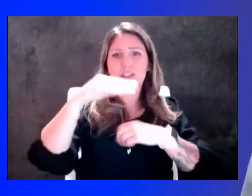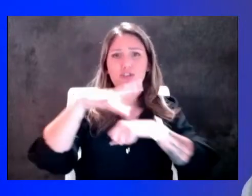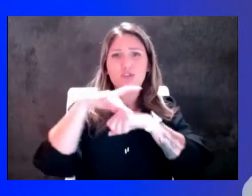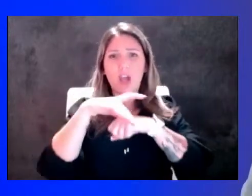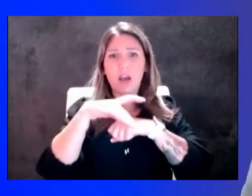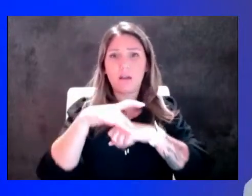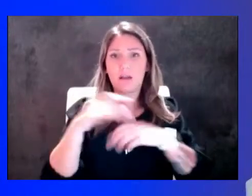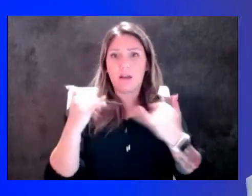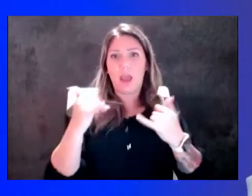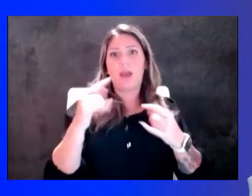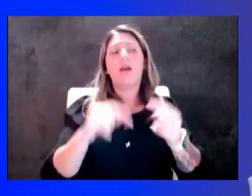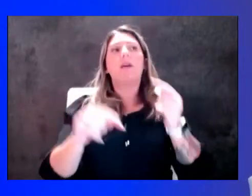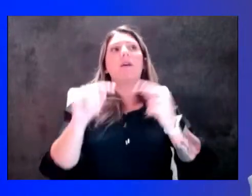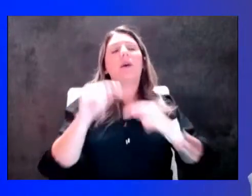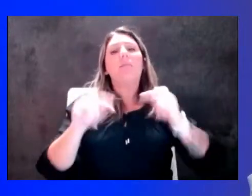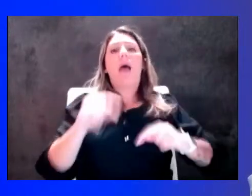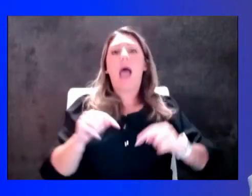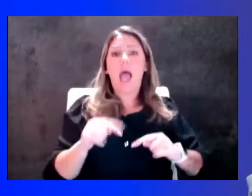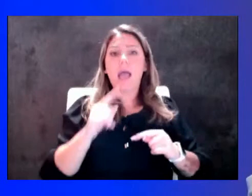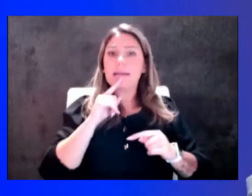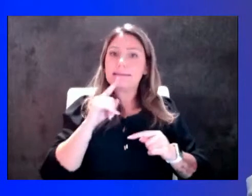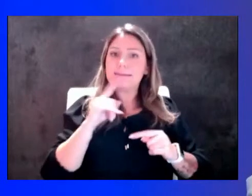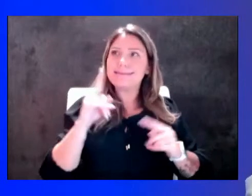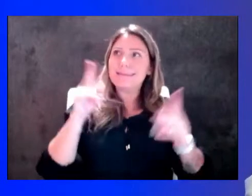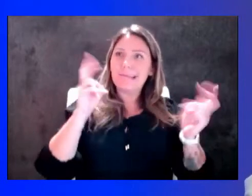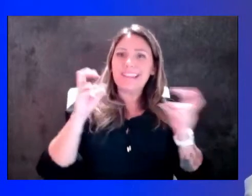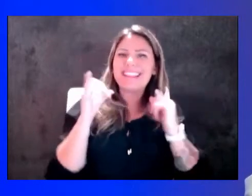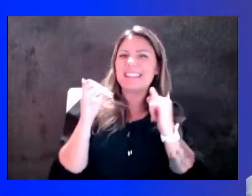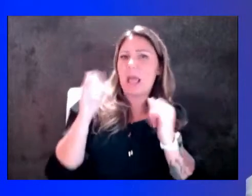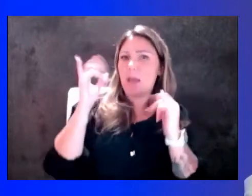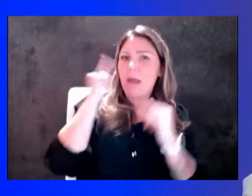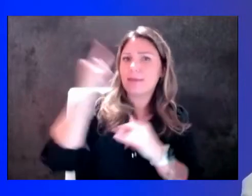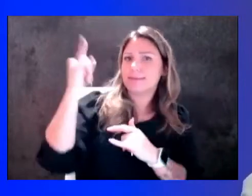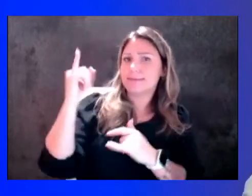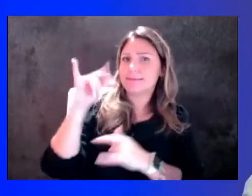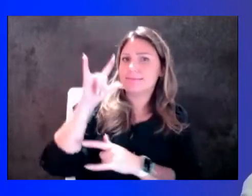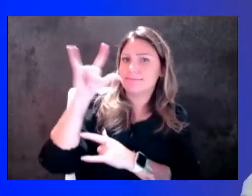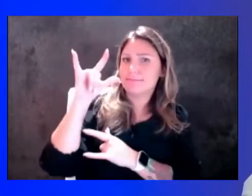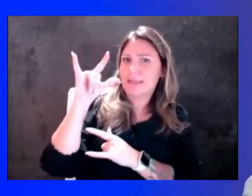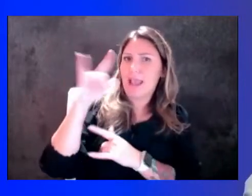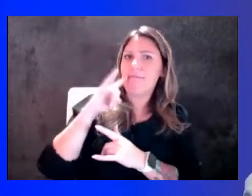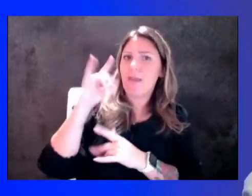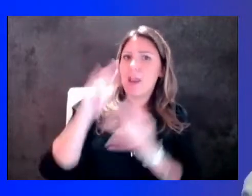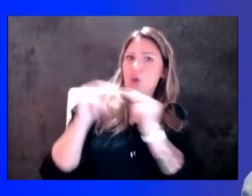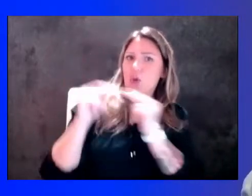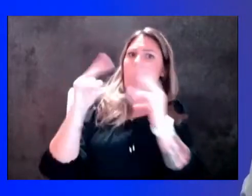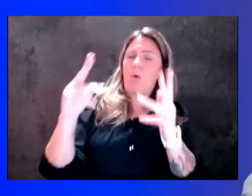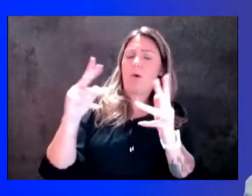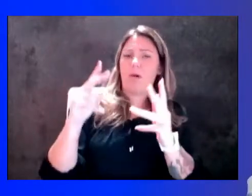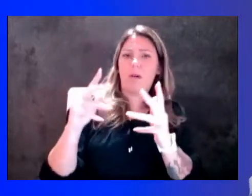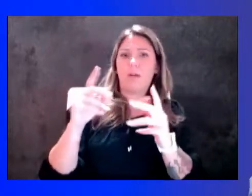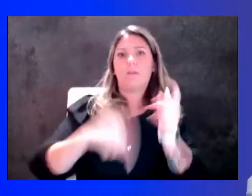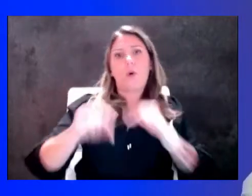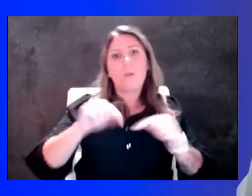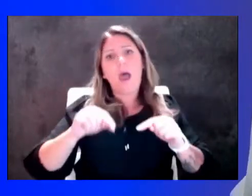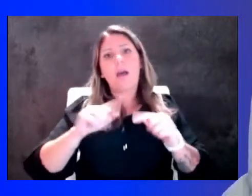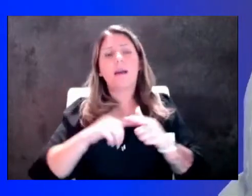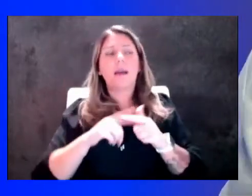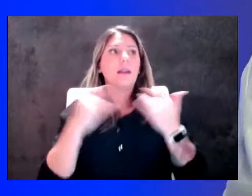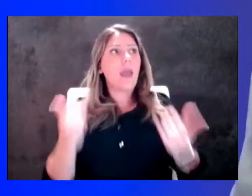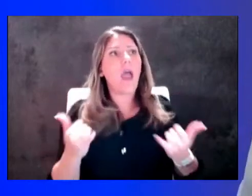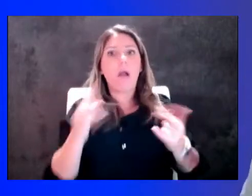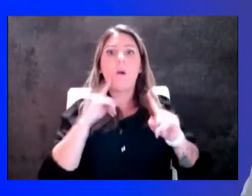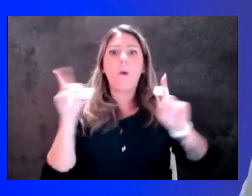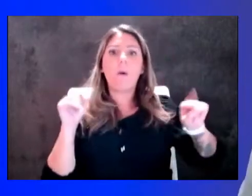go back to the airport to get my plane ticket. That's a big challenge for patients, I think. And so I think in the future, it's only moving forward. I think we've